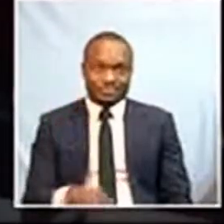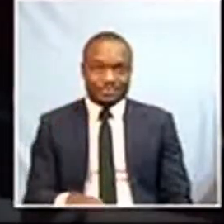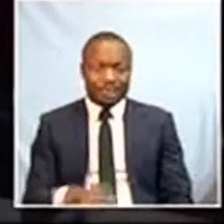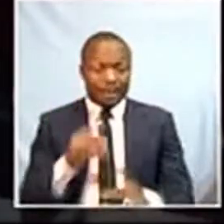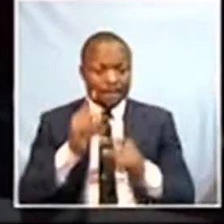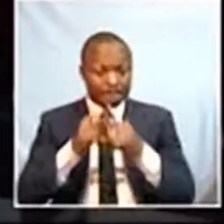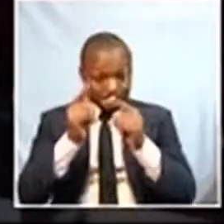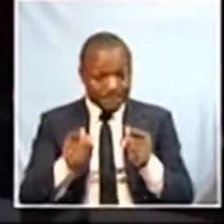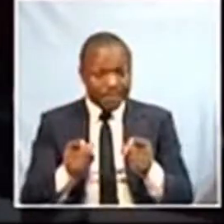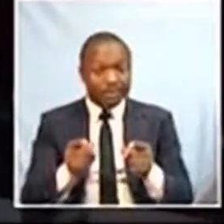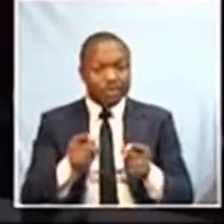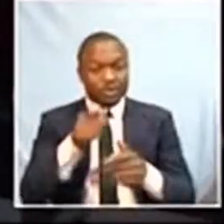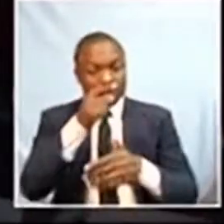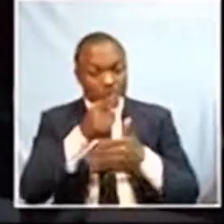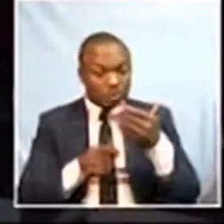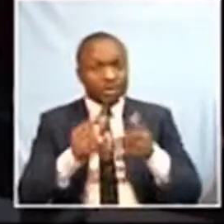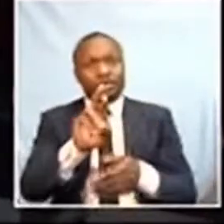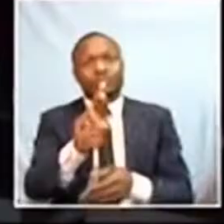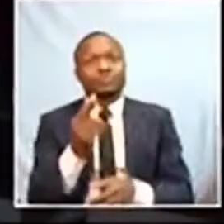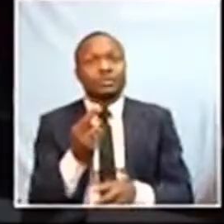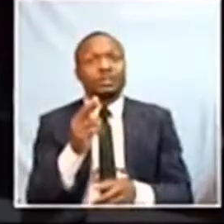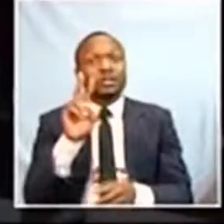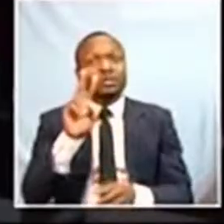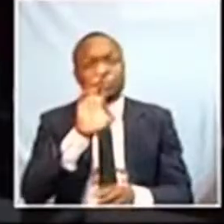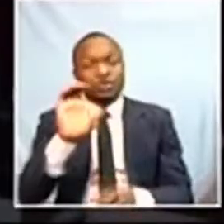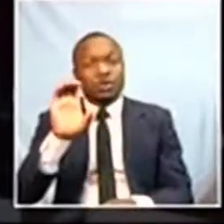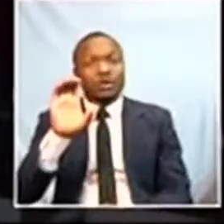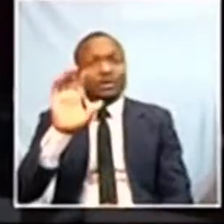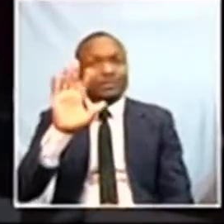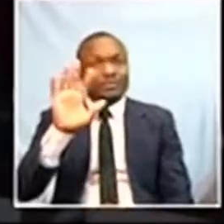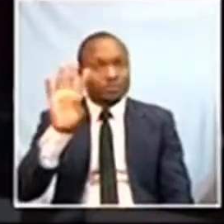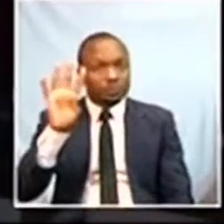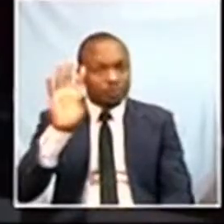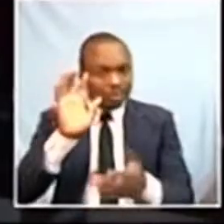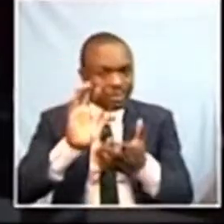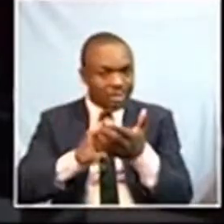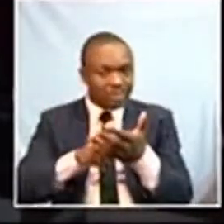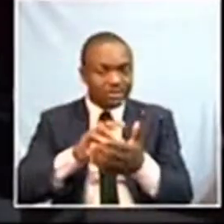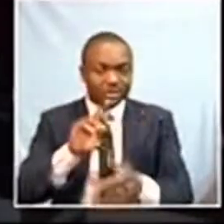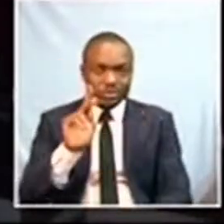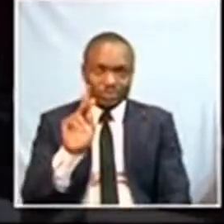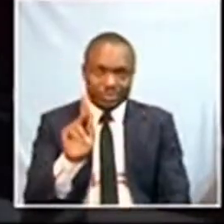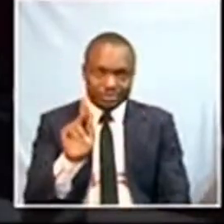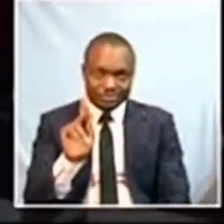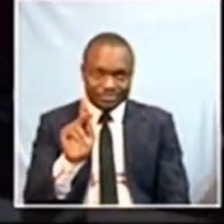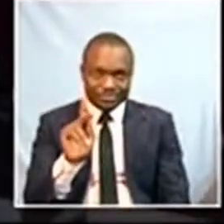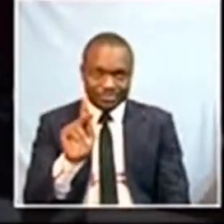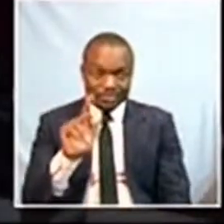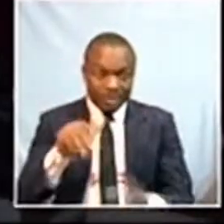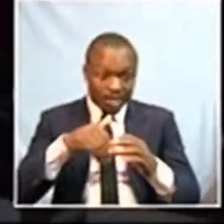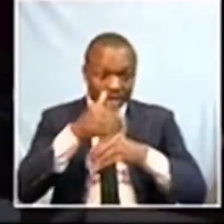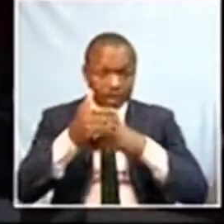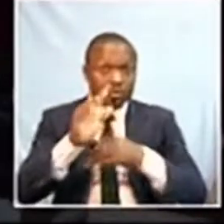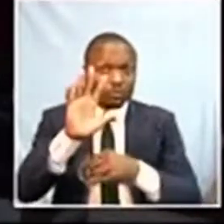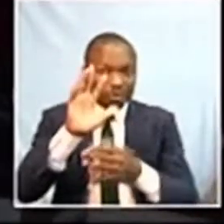But what has been recovered is 254,000 kwacha from